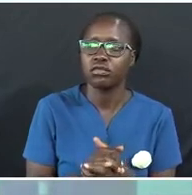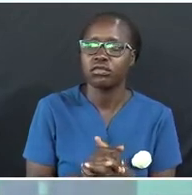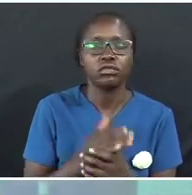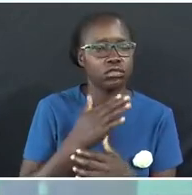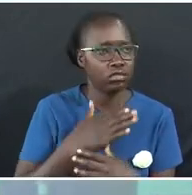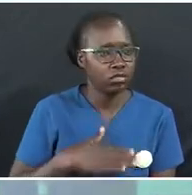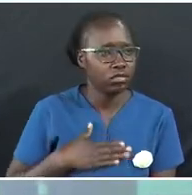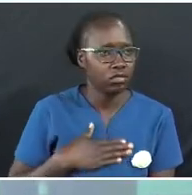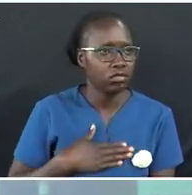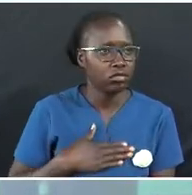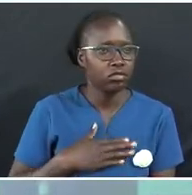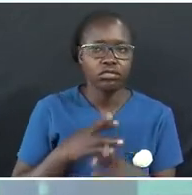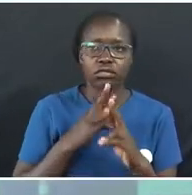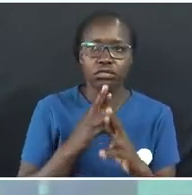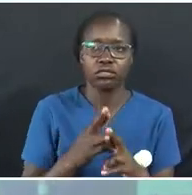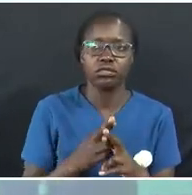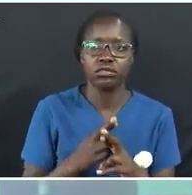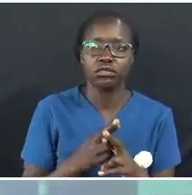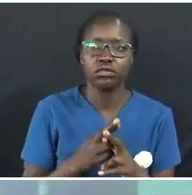please respond.